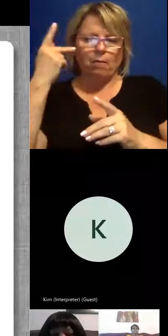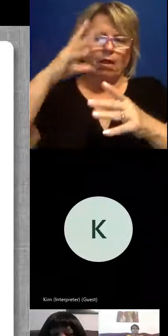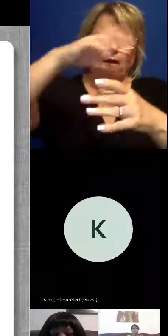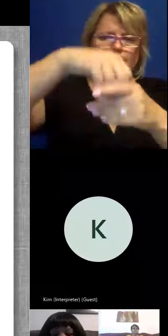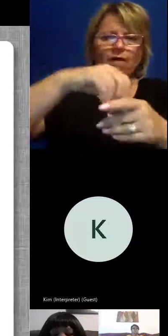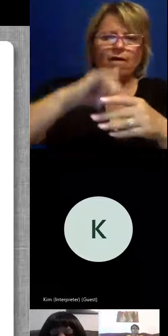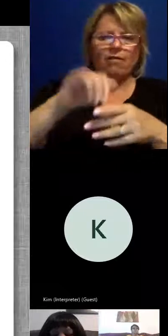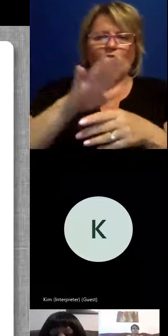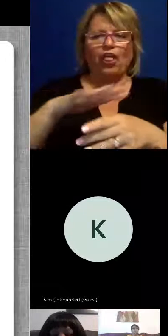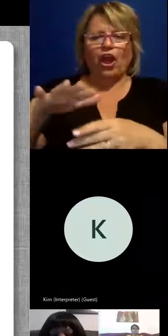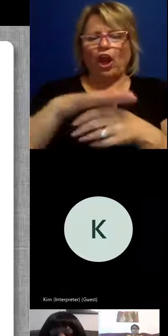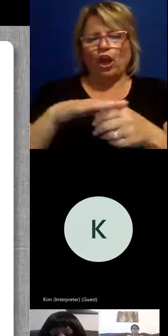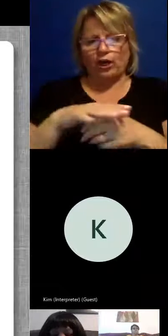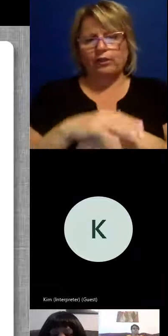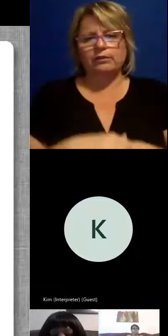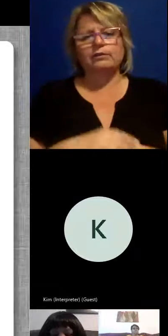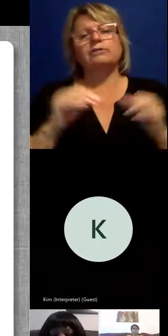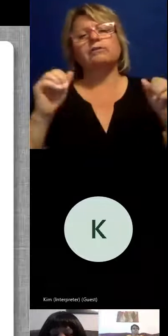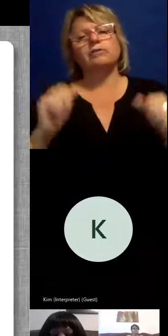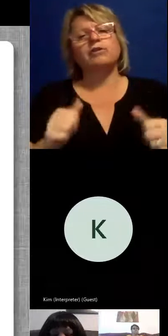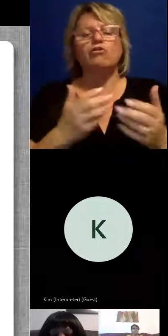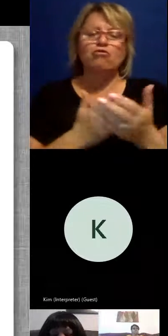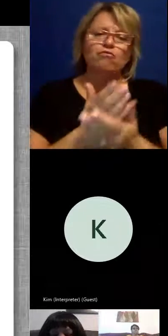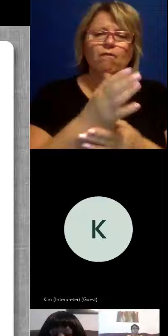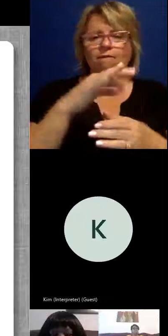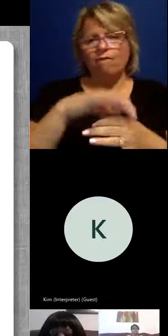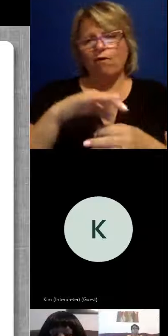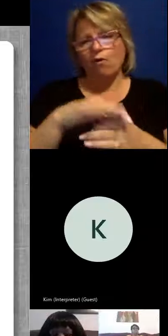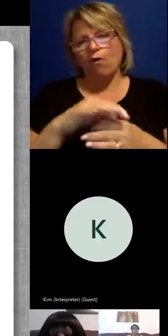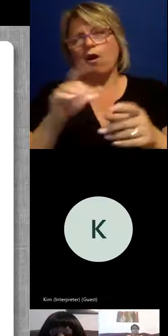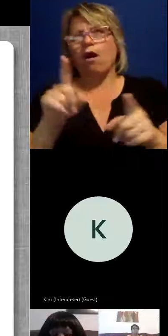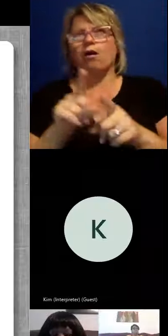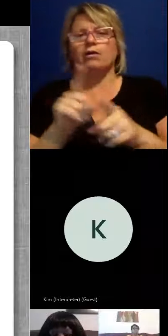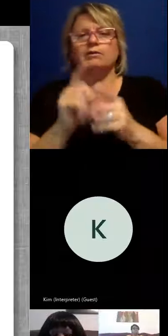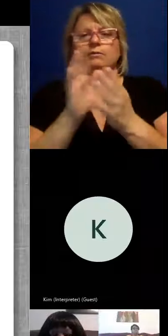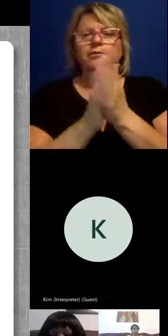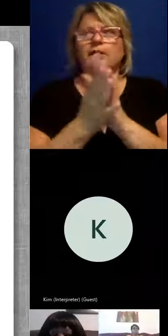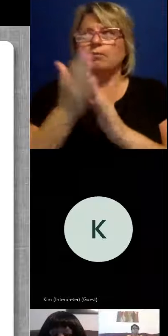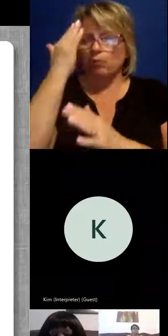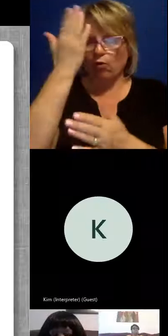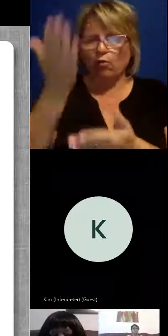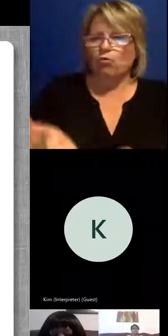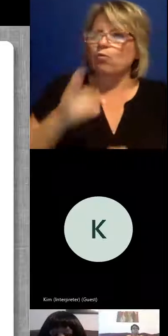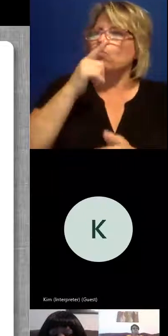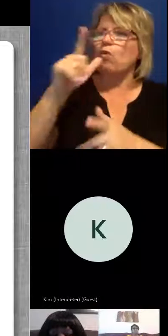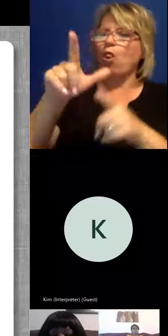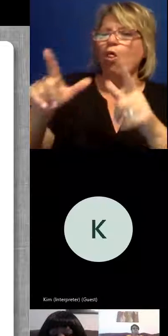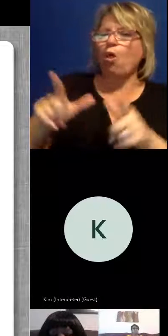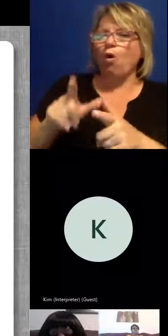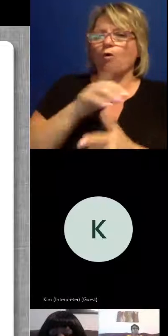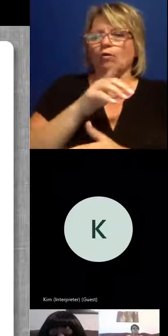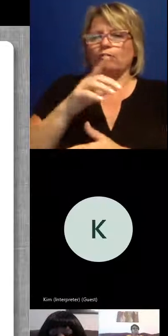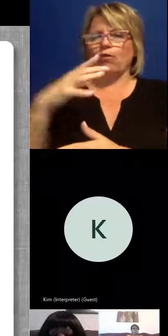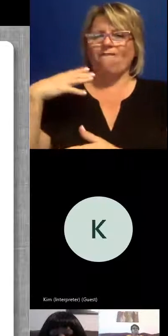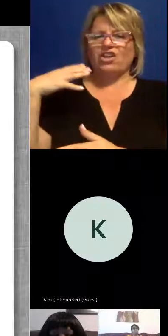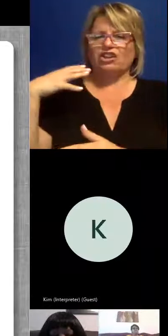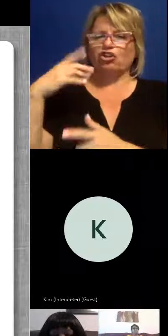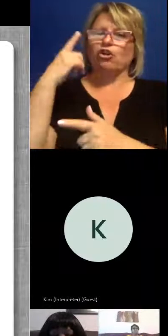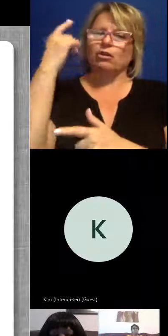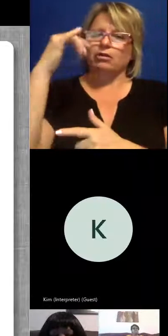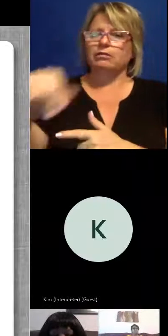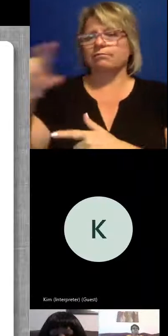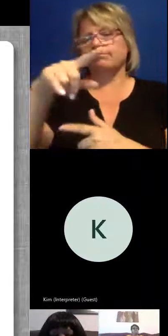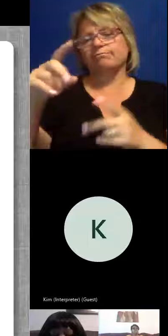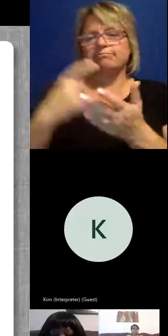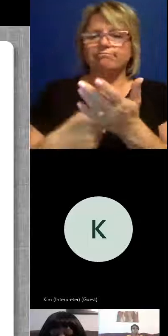area. This can be through voting, as well as getting to know your local officials, discuss